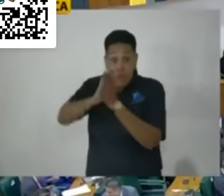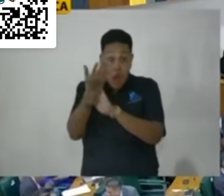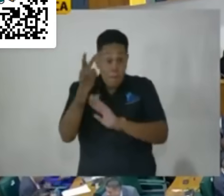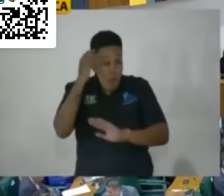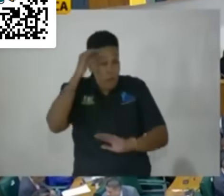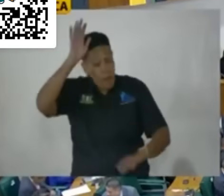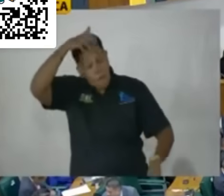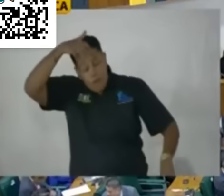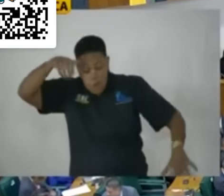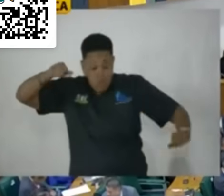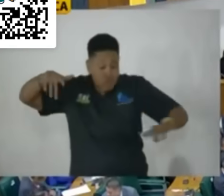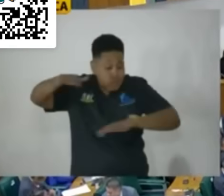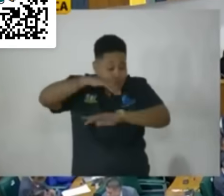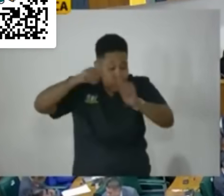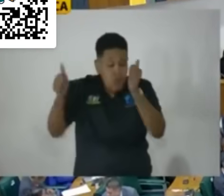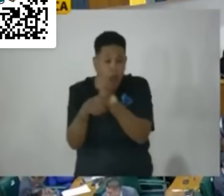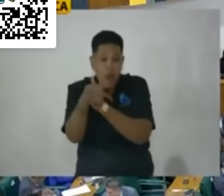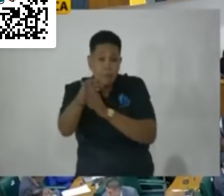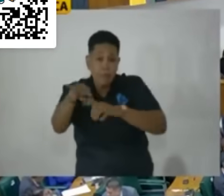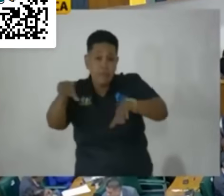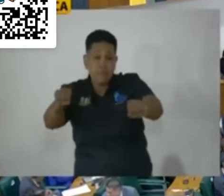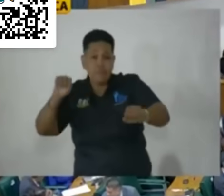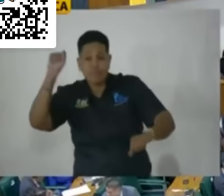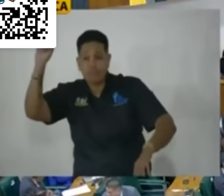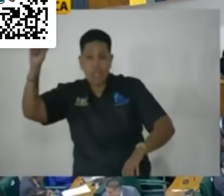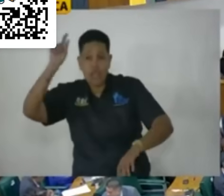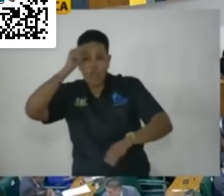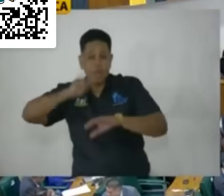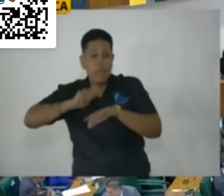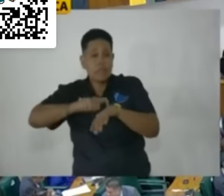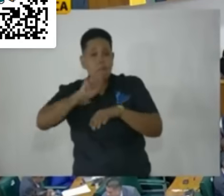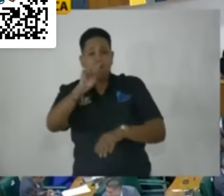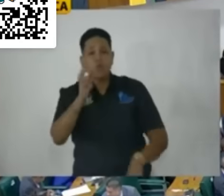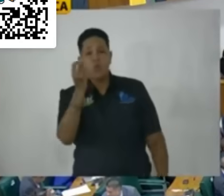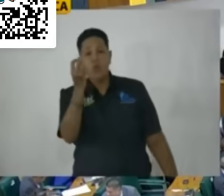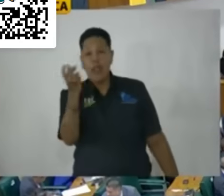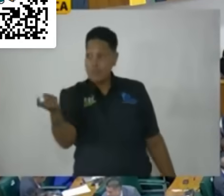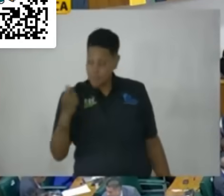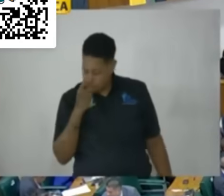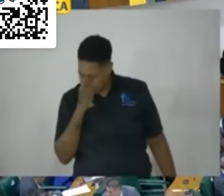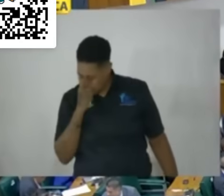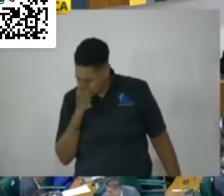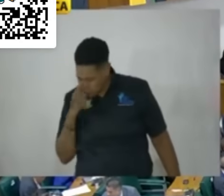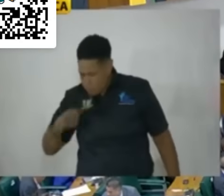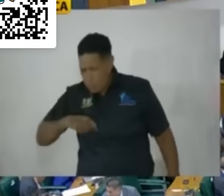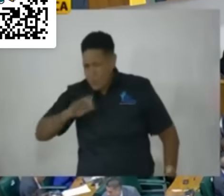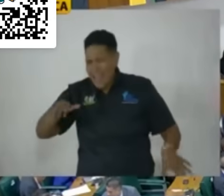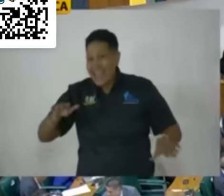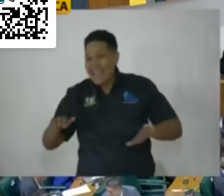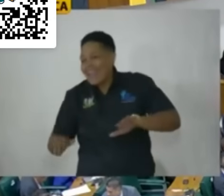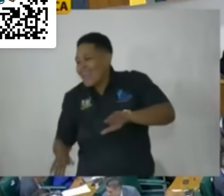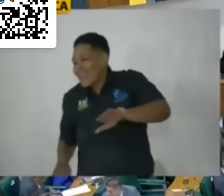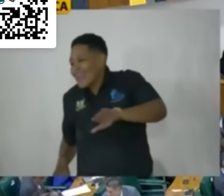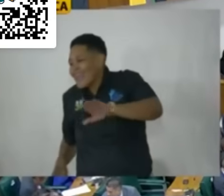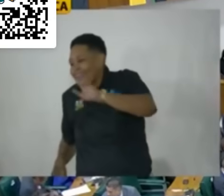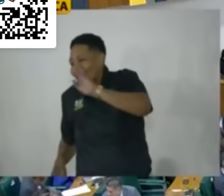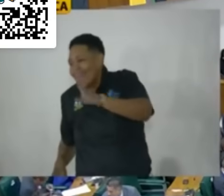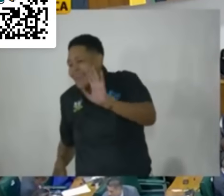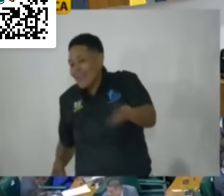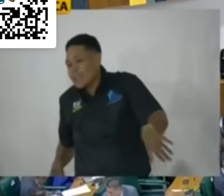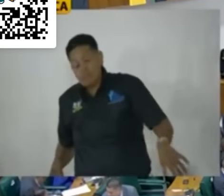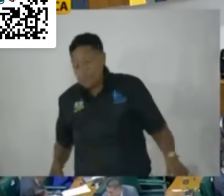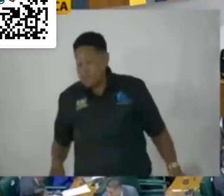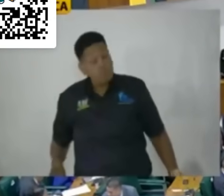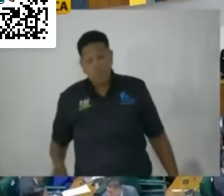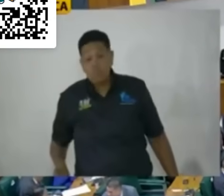Minister under the PNP government of 2012, we did not depart from that convention. To the